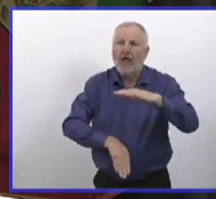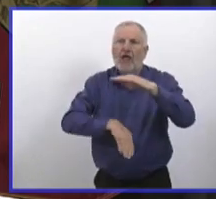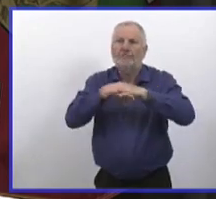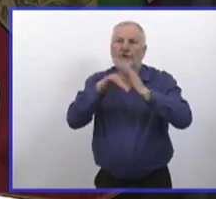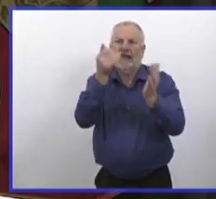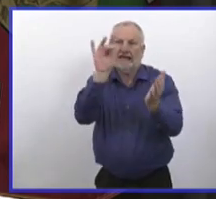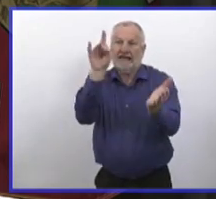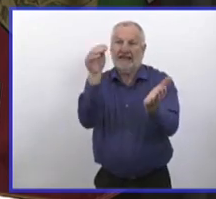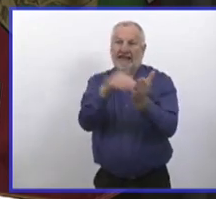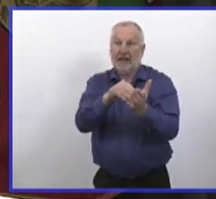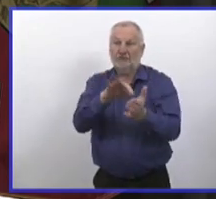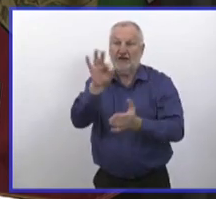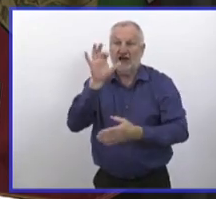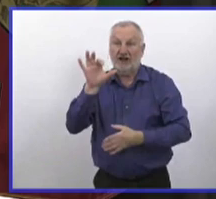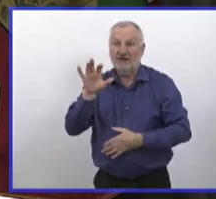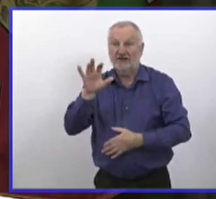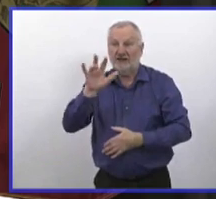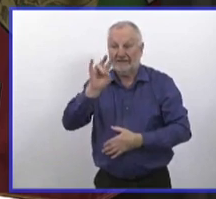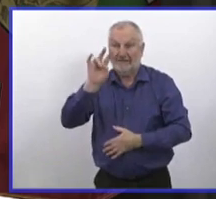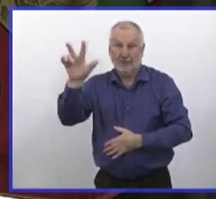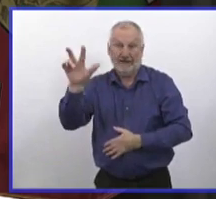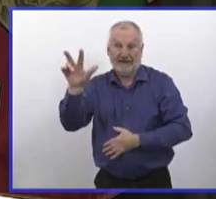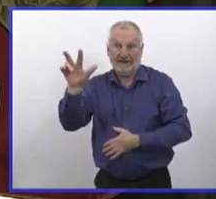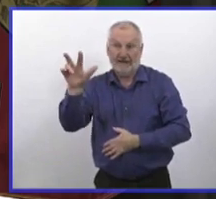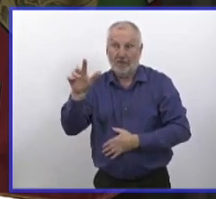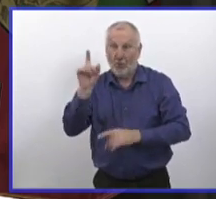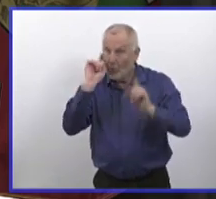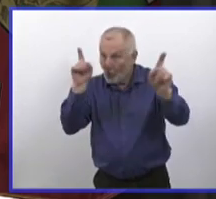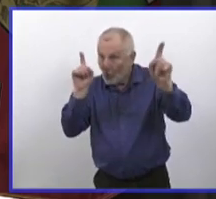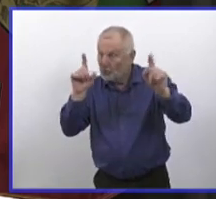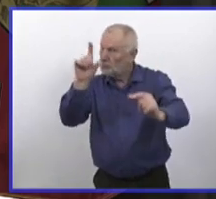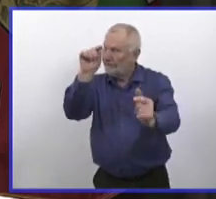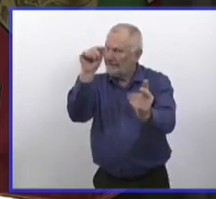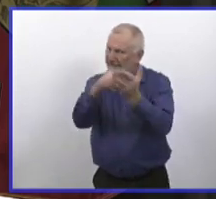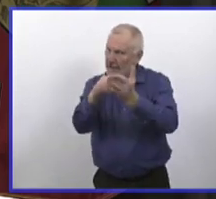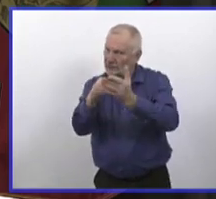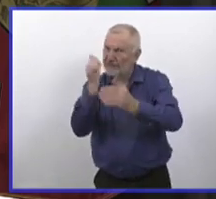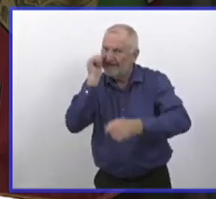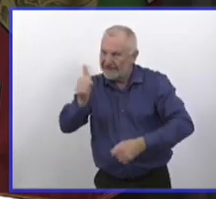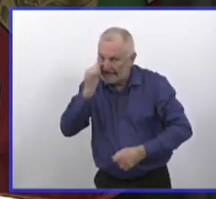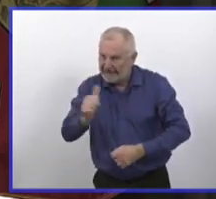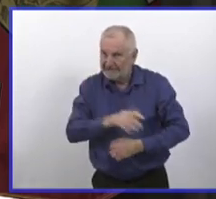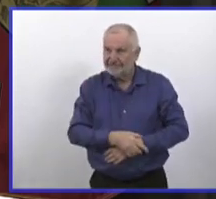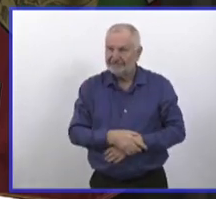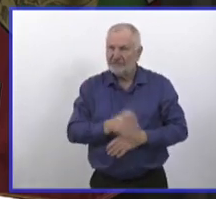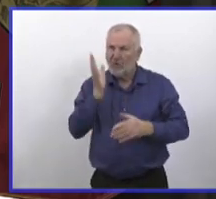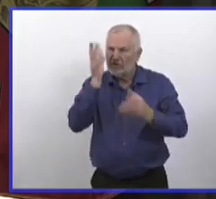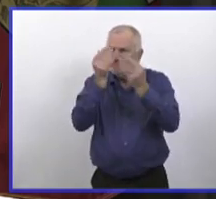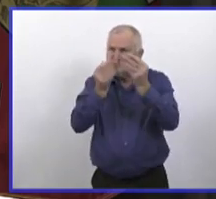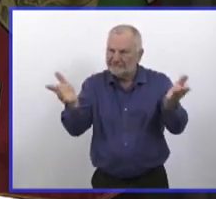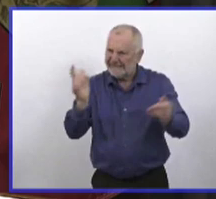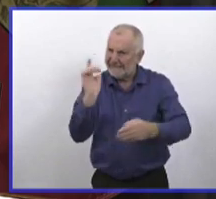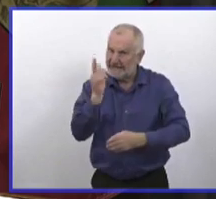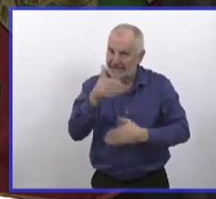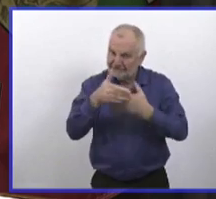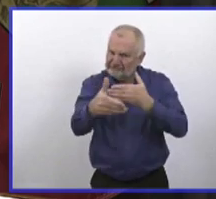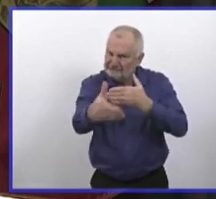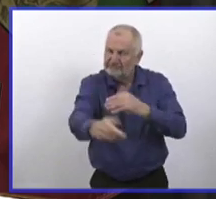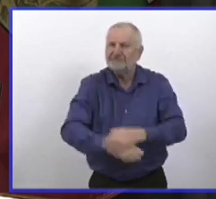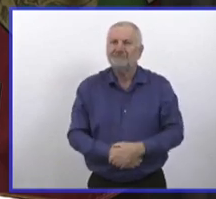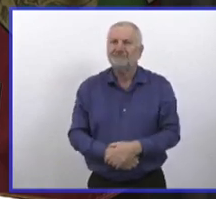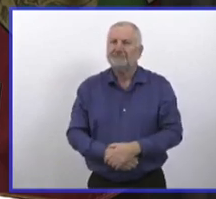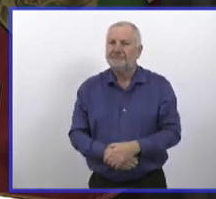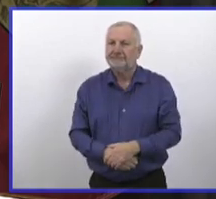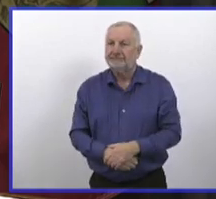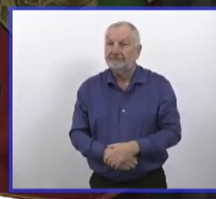day, along with what that means for our immunization campaign and for you specifically. However, at this